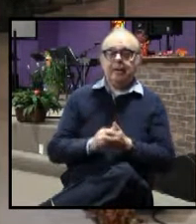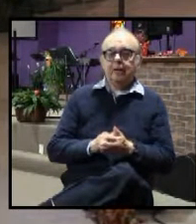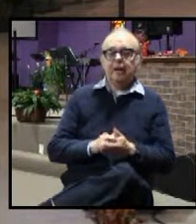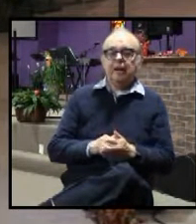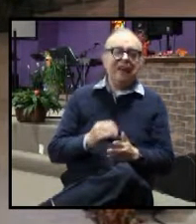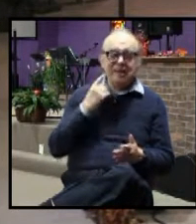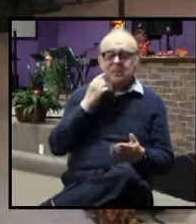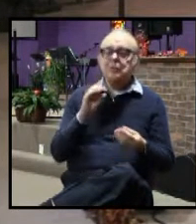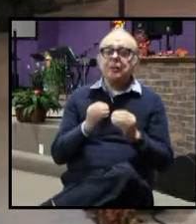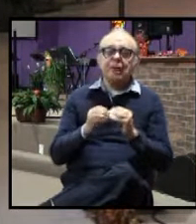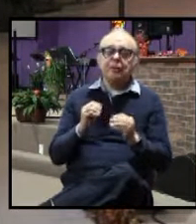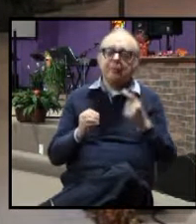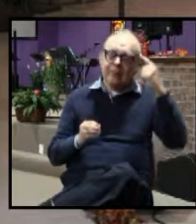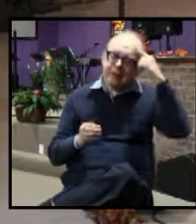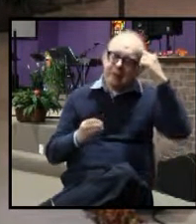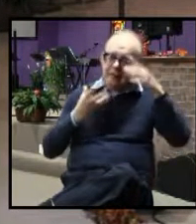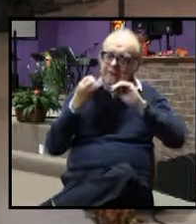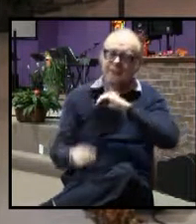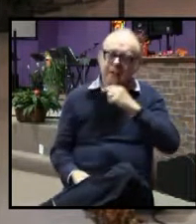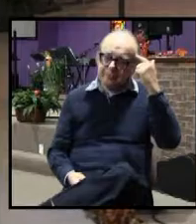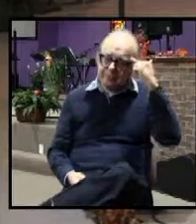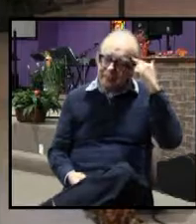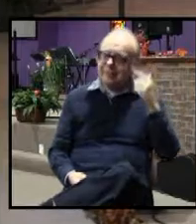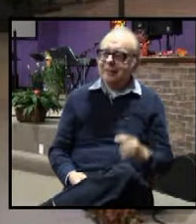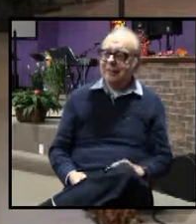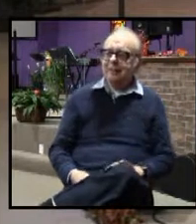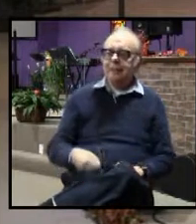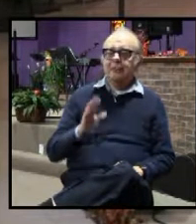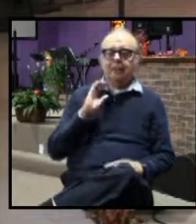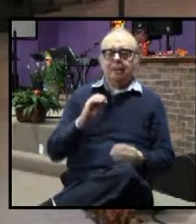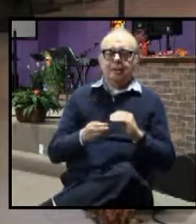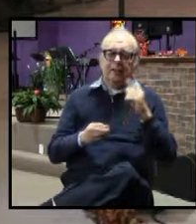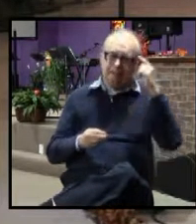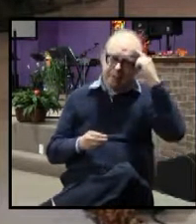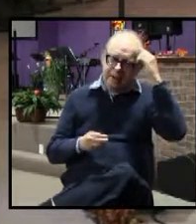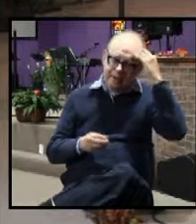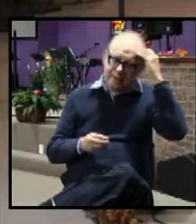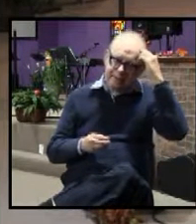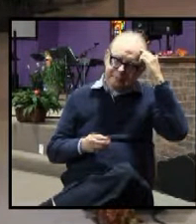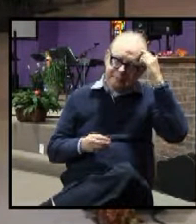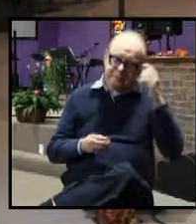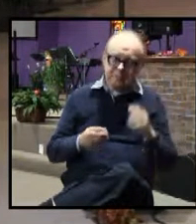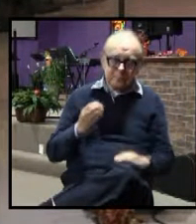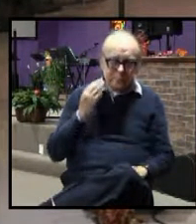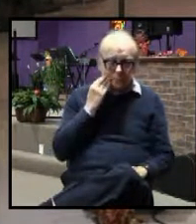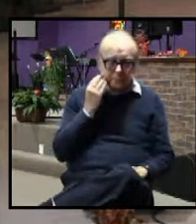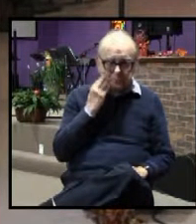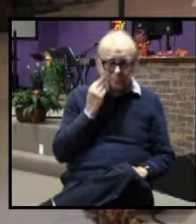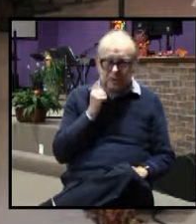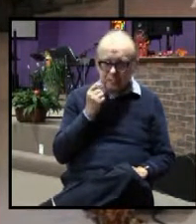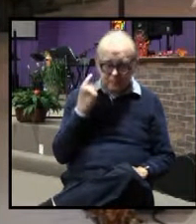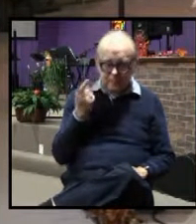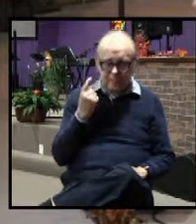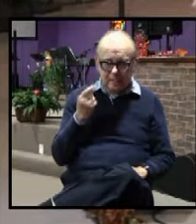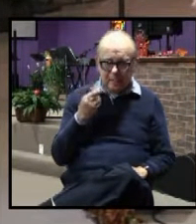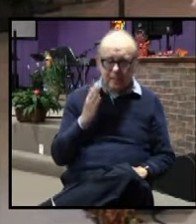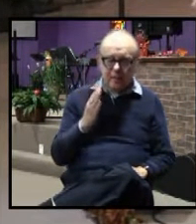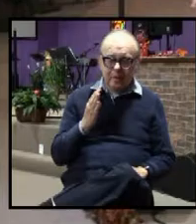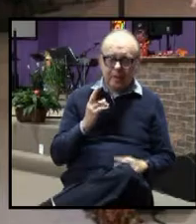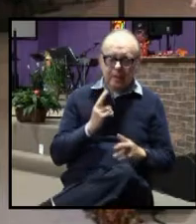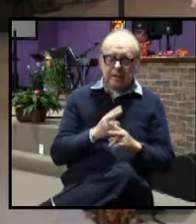that it was 1,042. So if God can count the number of hairs on your head, do you not think that